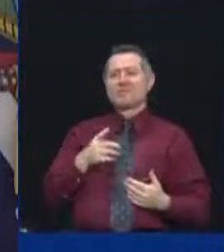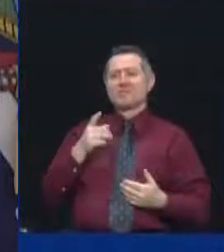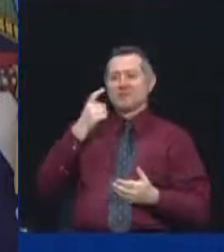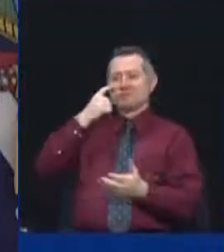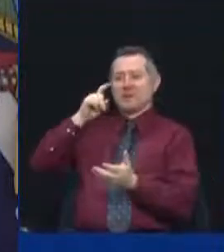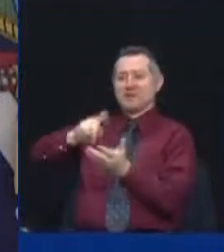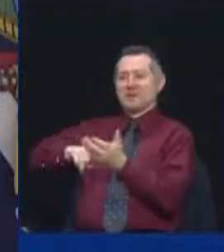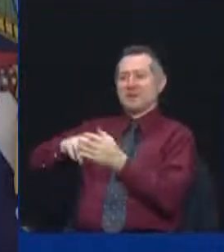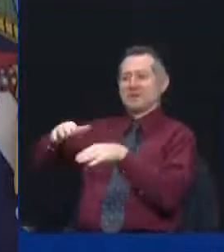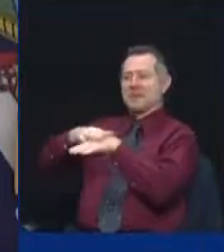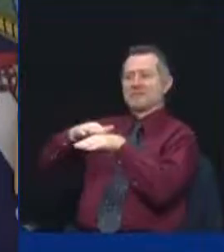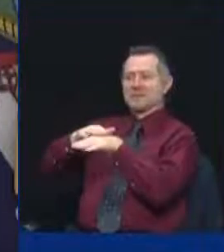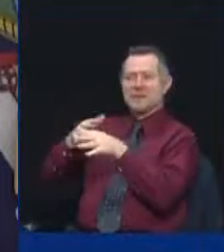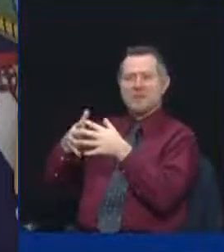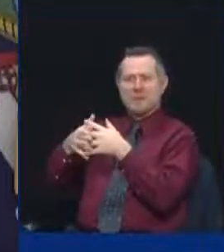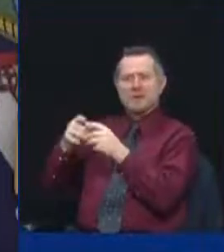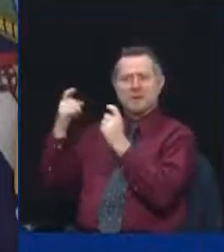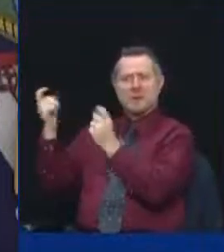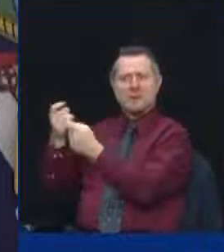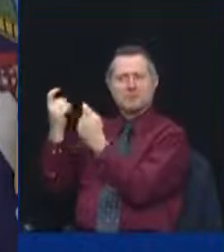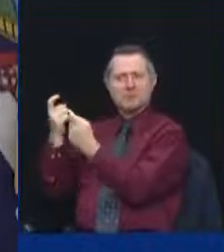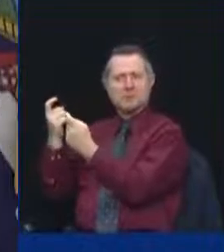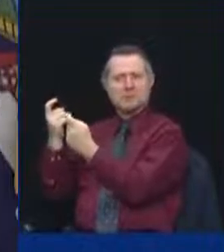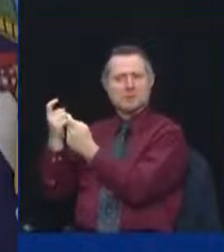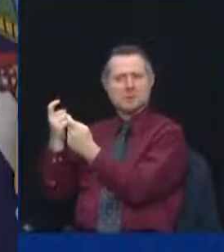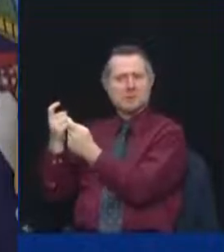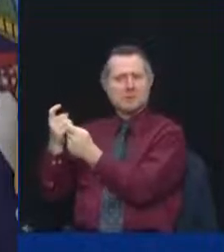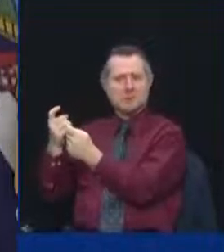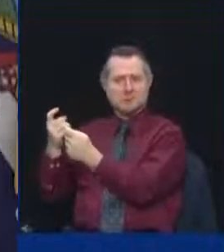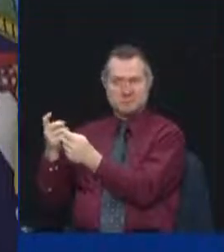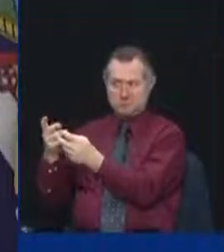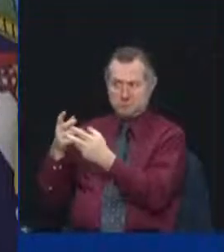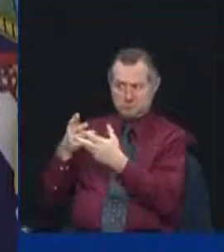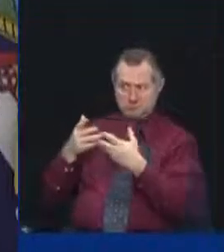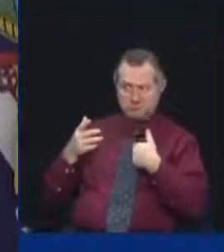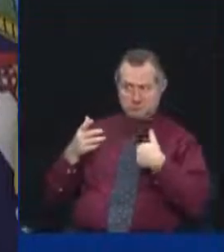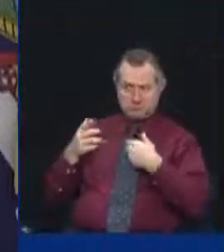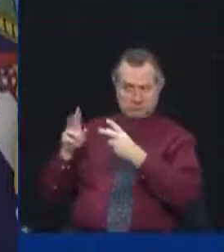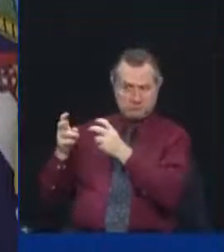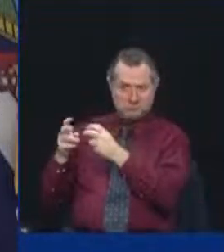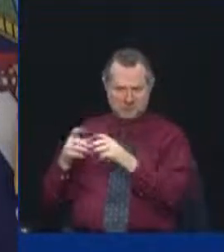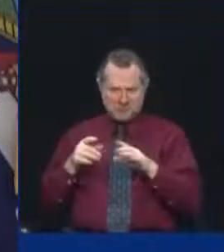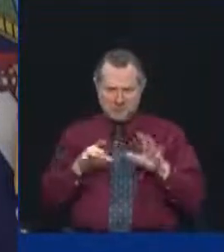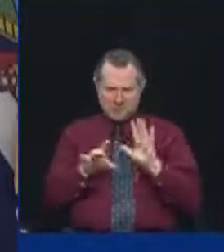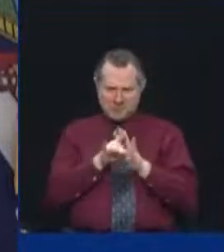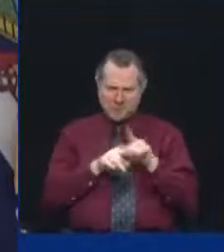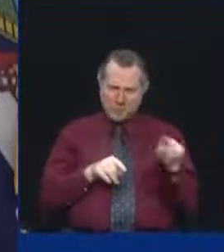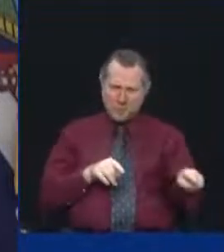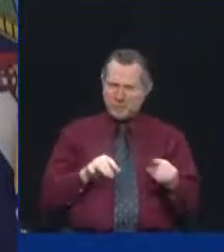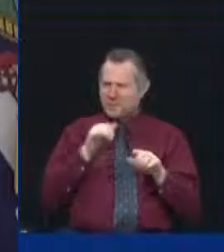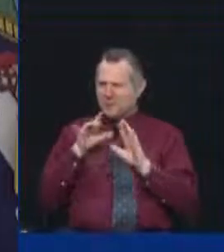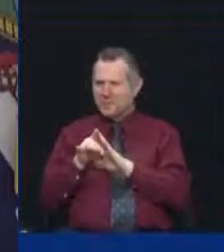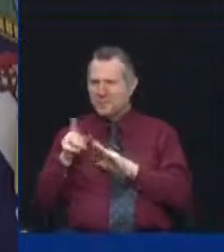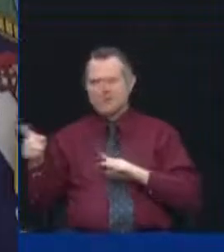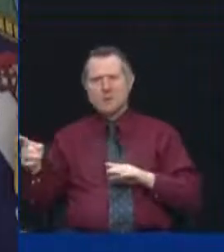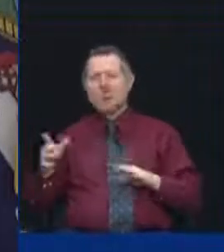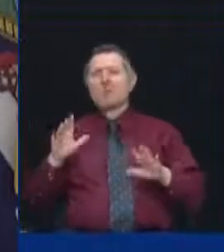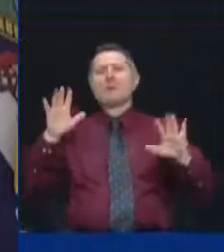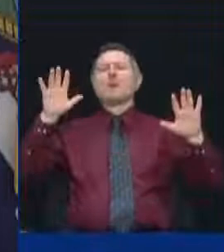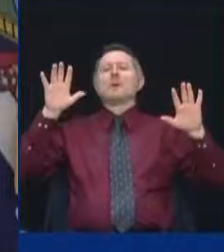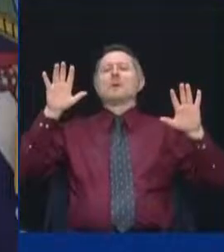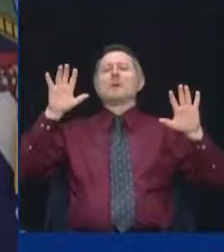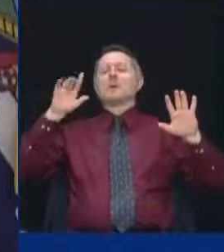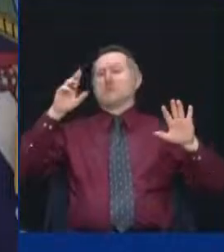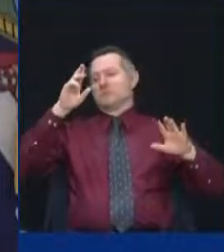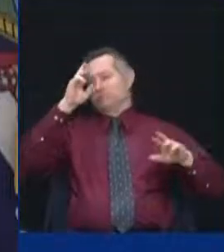indigenous people contribution? It's not one or the other. Well, we can either have a Salute to Israel Day parade